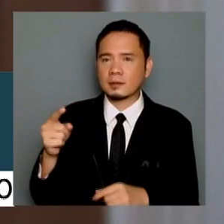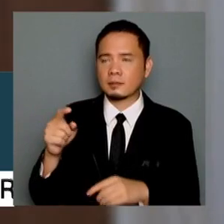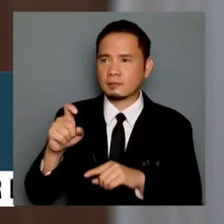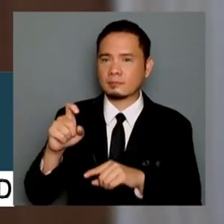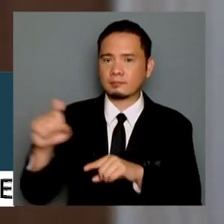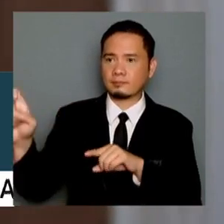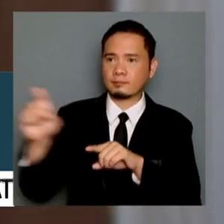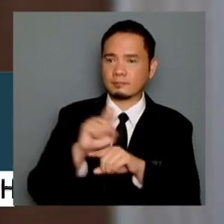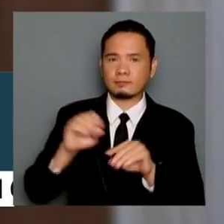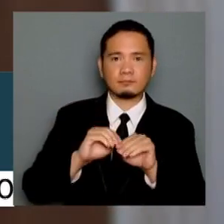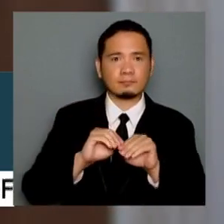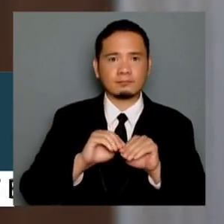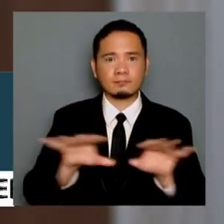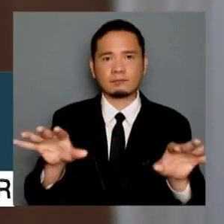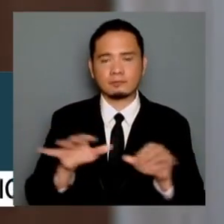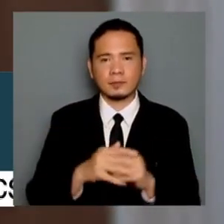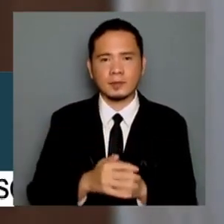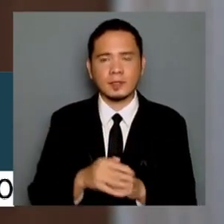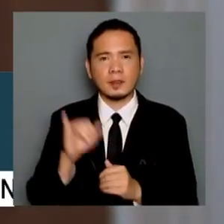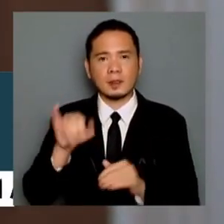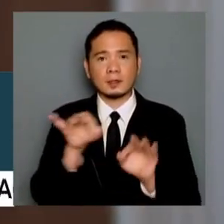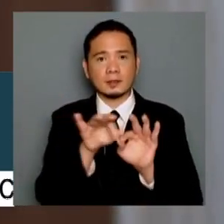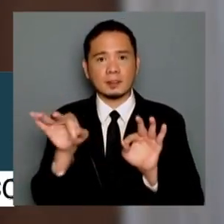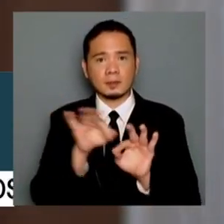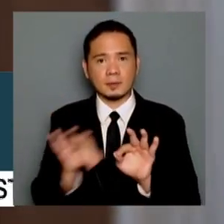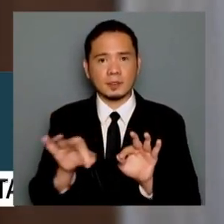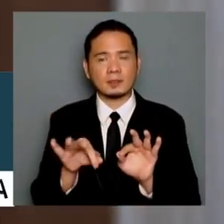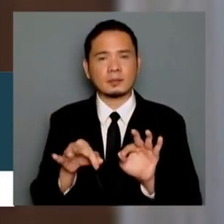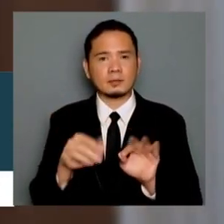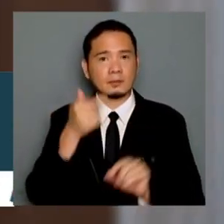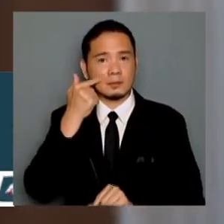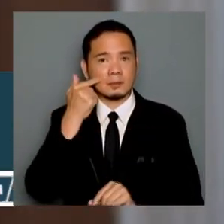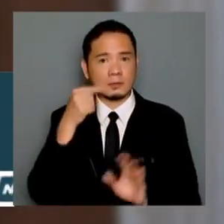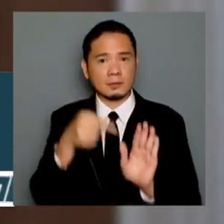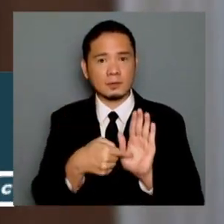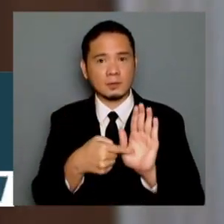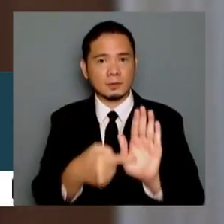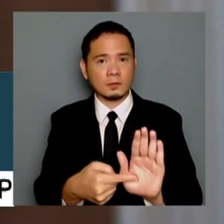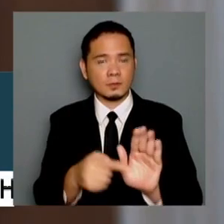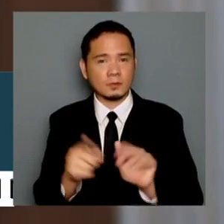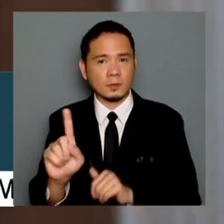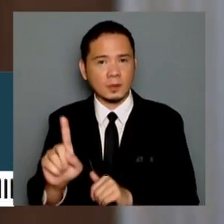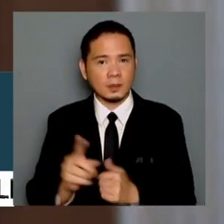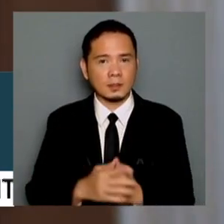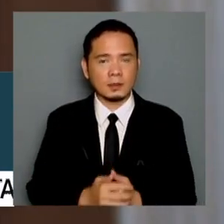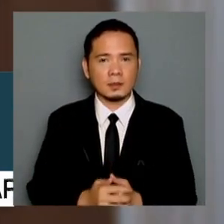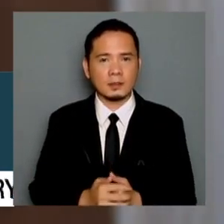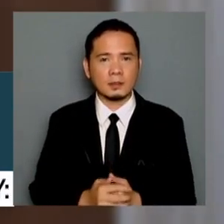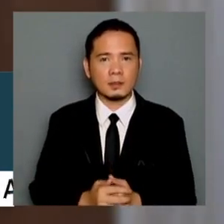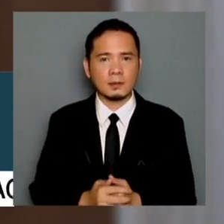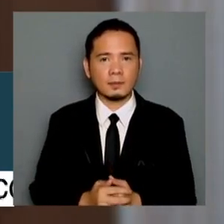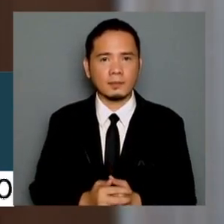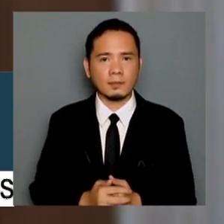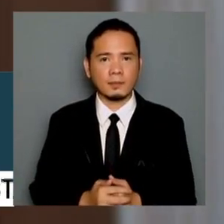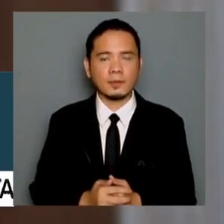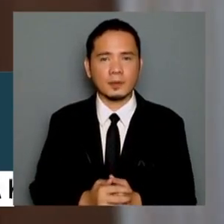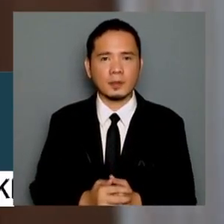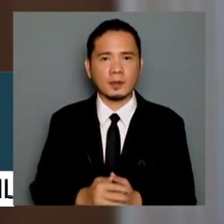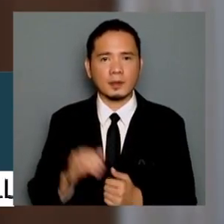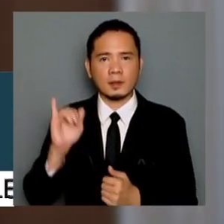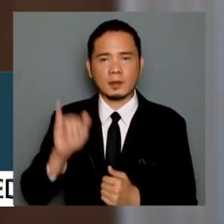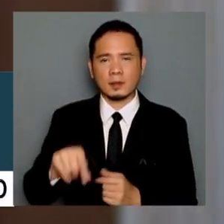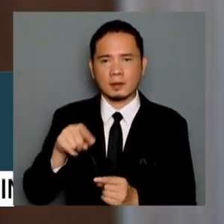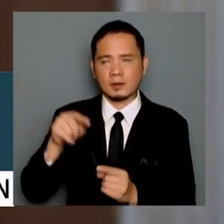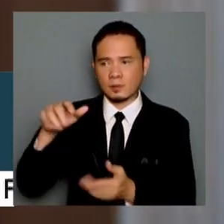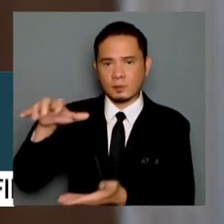Yeah. In that statement, she reminds the public that this proposal, this idea of a sovereign wealth fund for the country